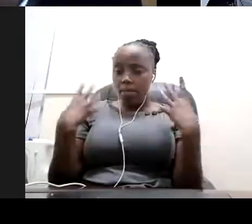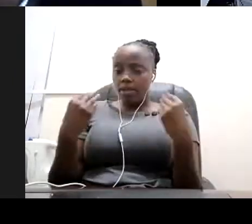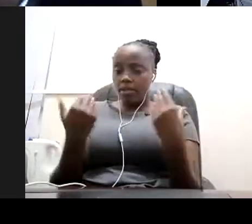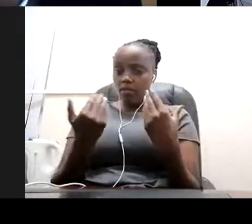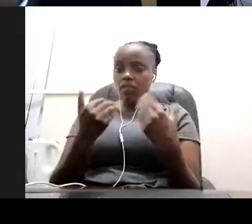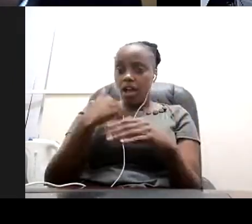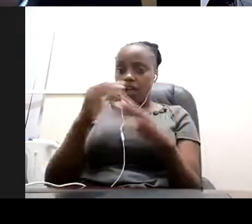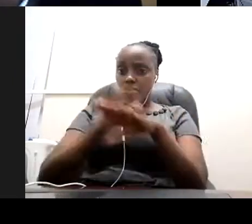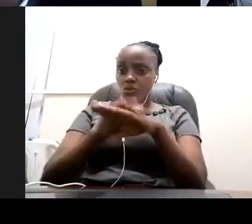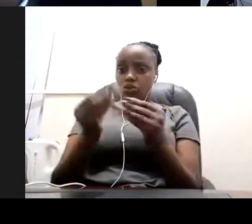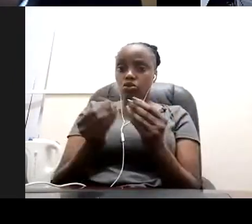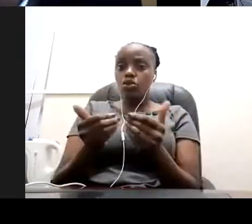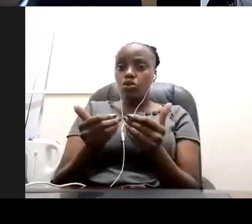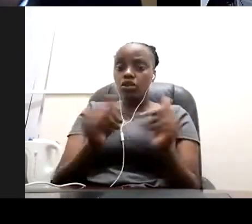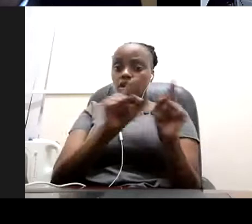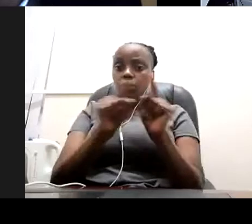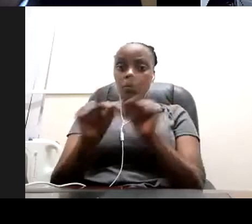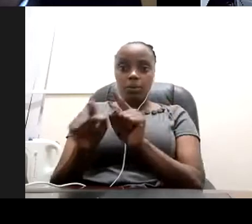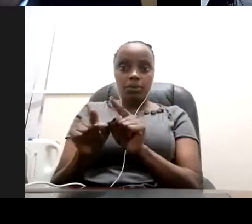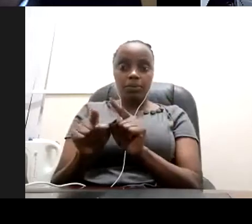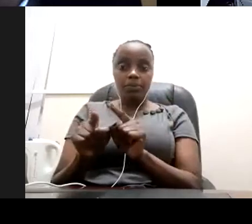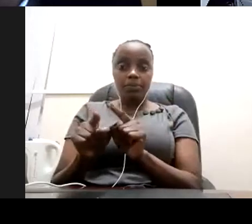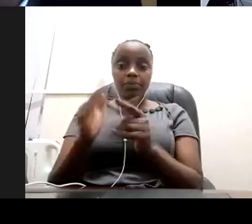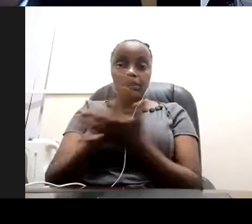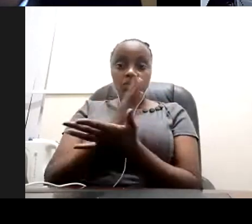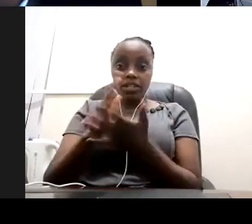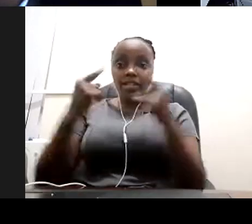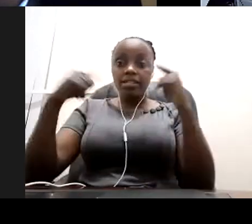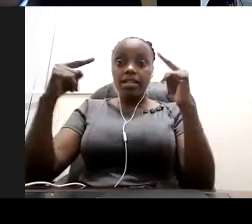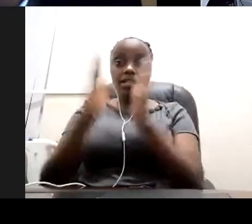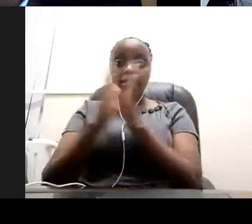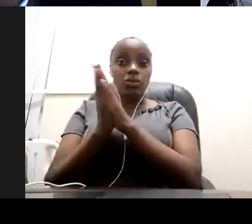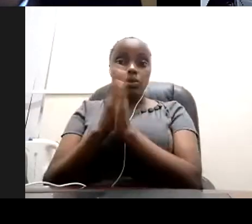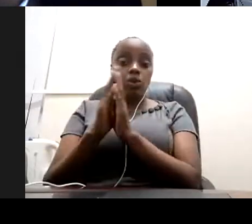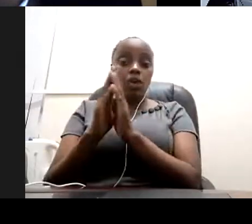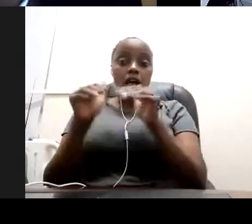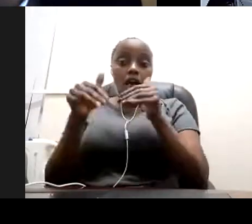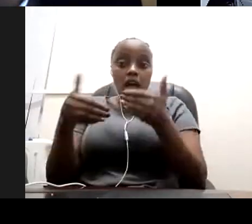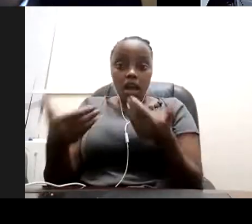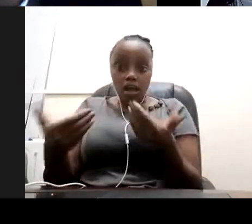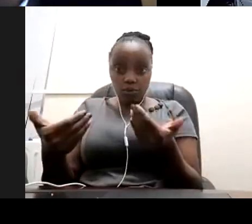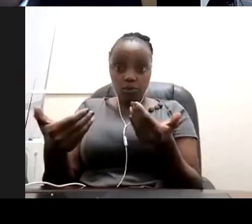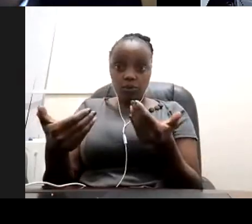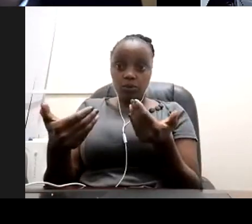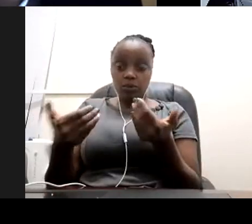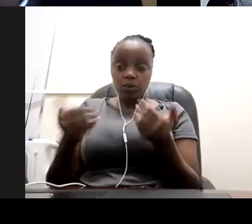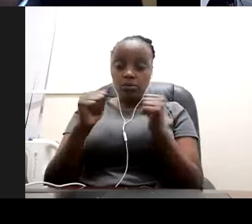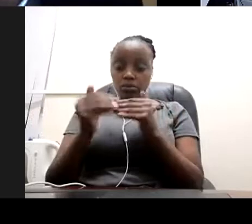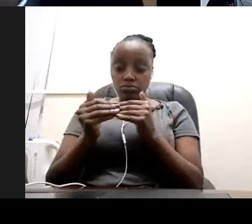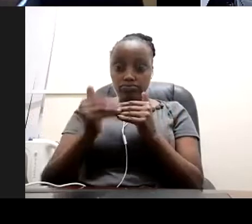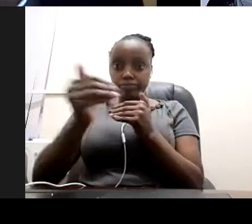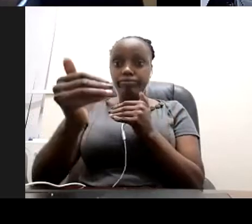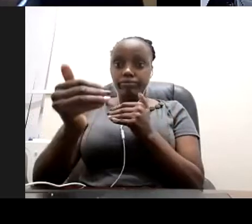solutions, and also in order to share success stories about how we need to move forward to